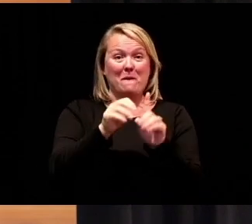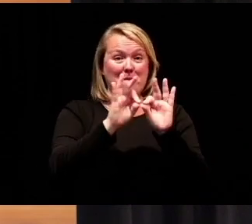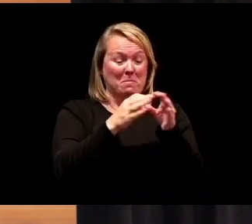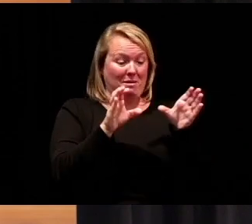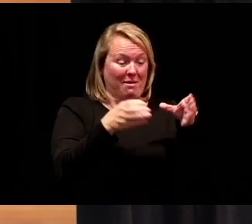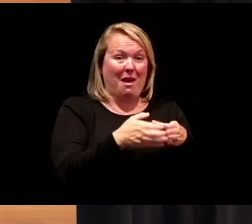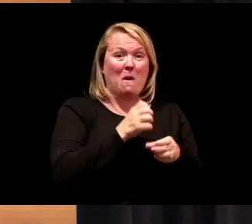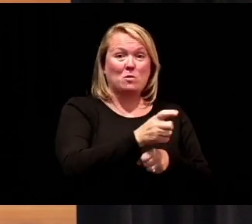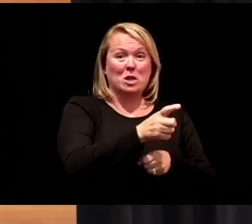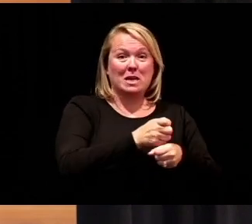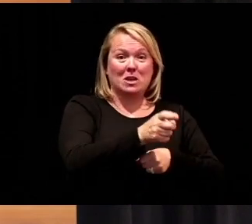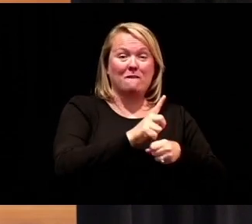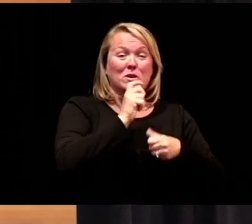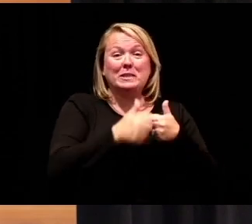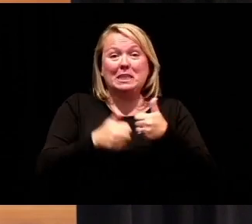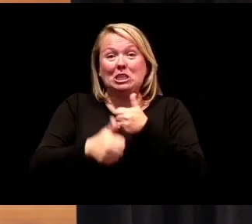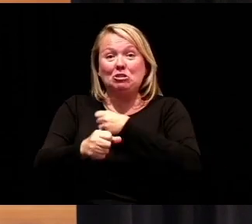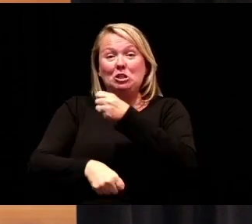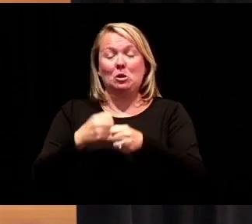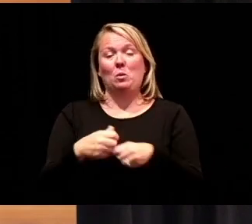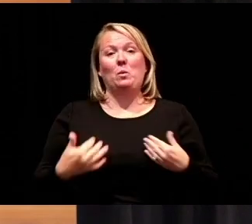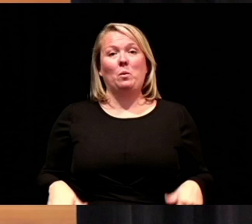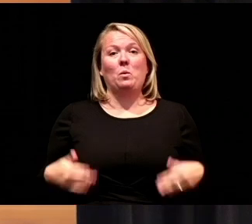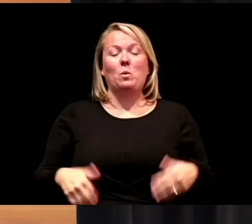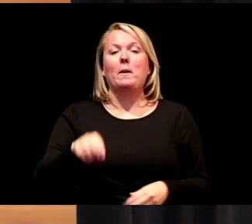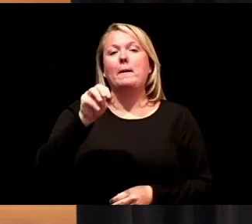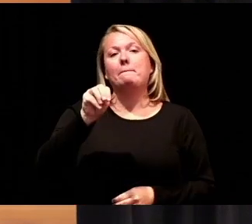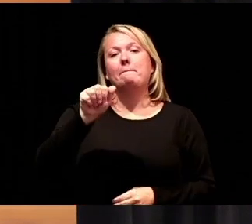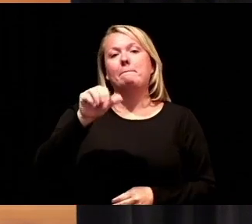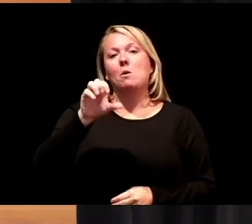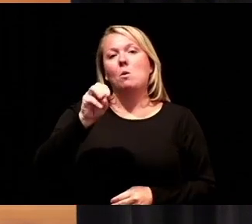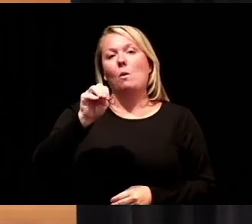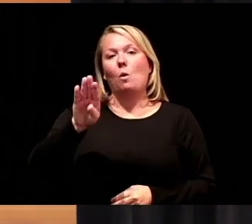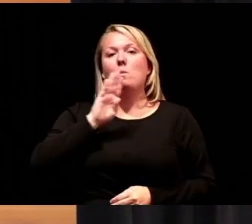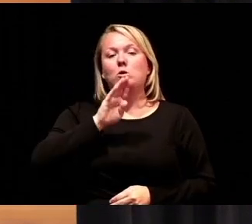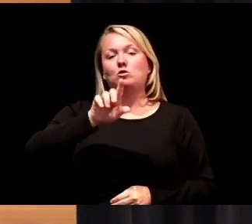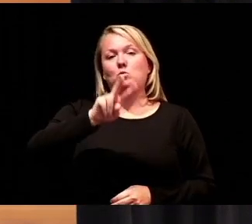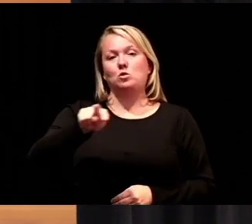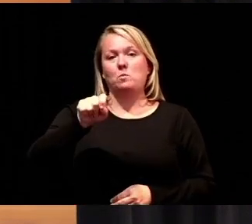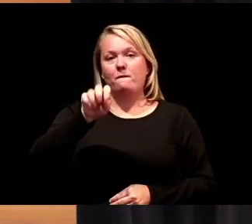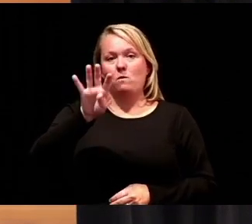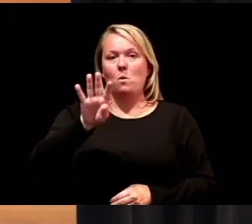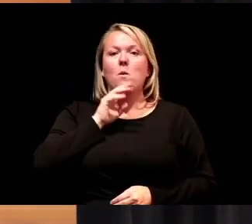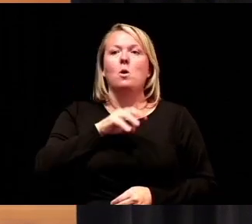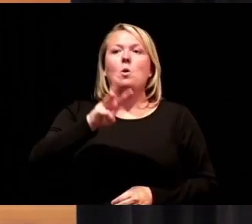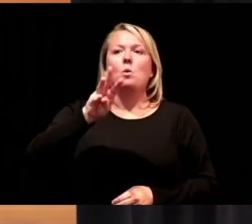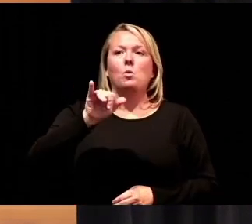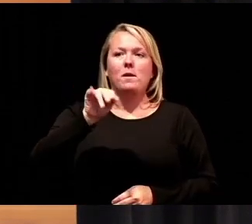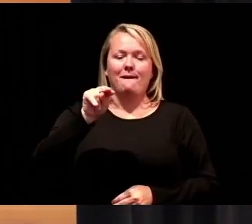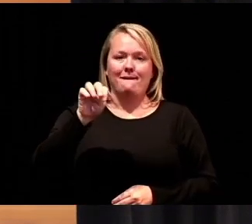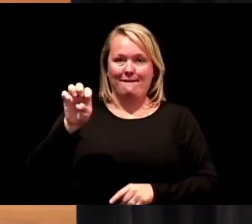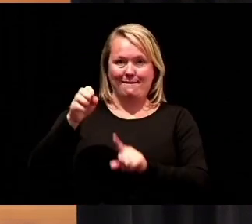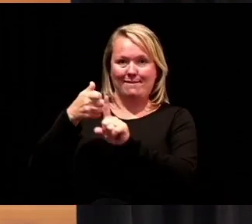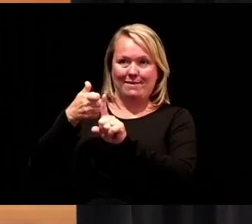I'm not a fast learner, but I started to realize there's nothing else available, and that's why they